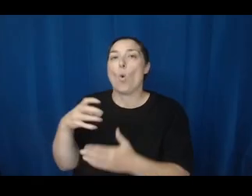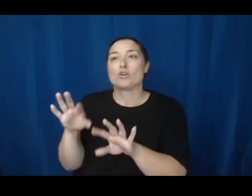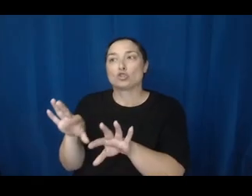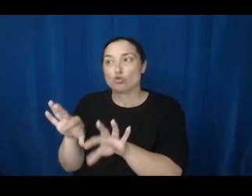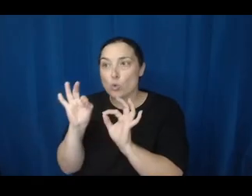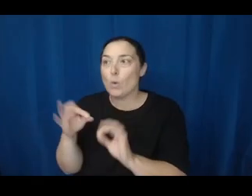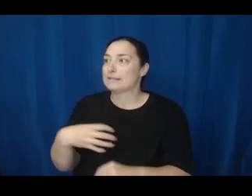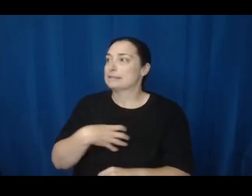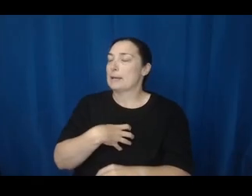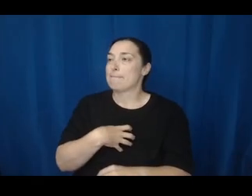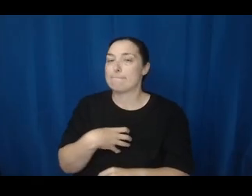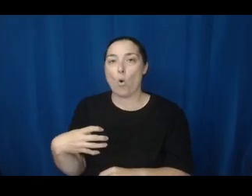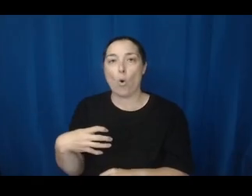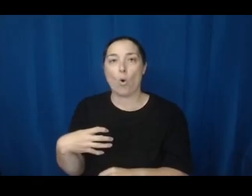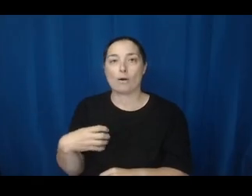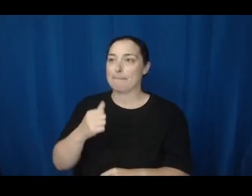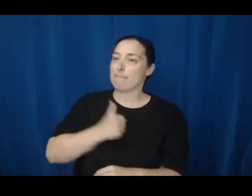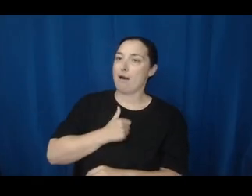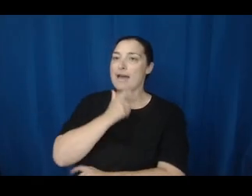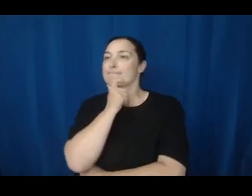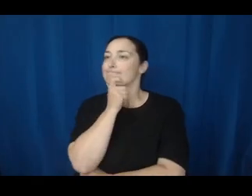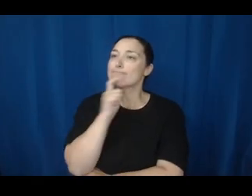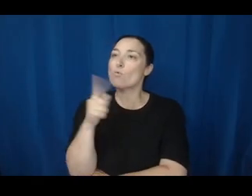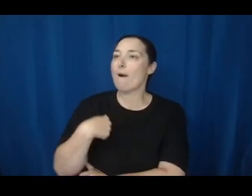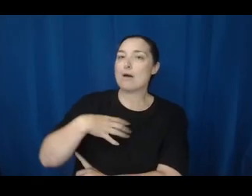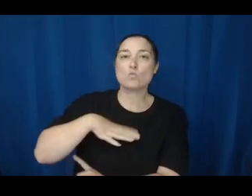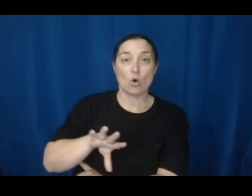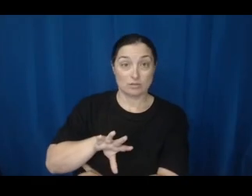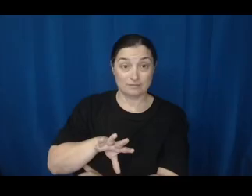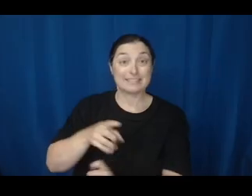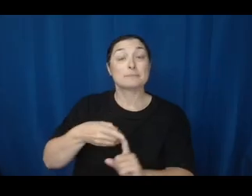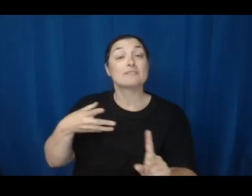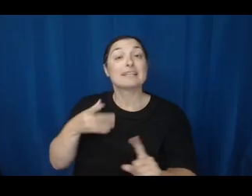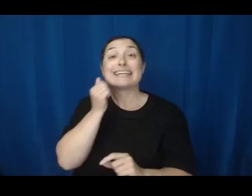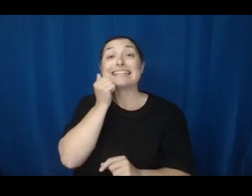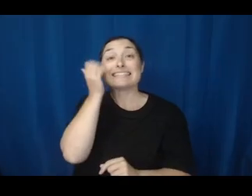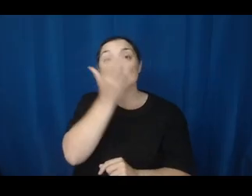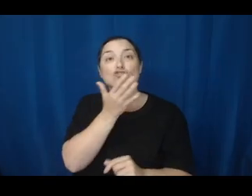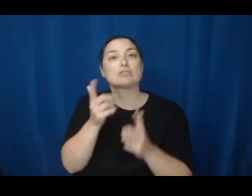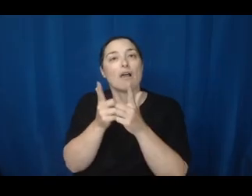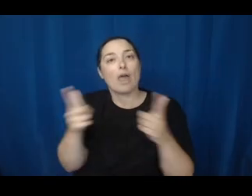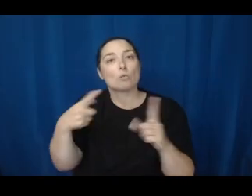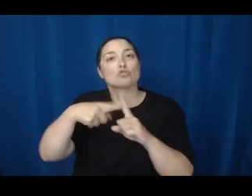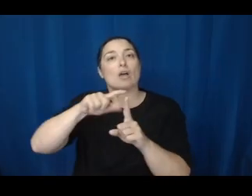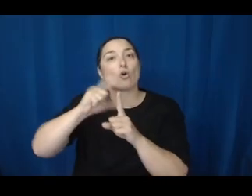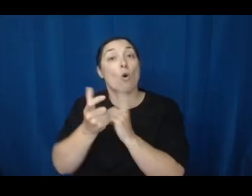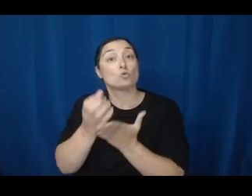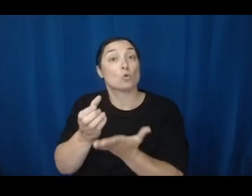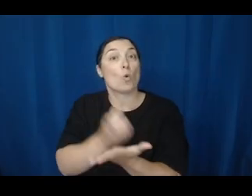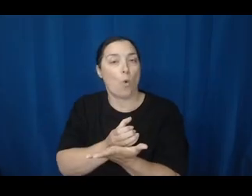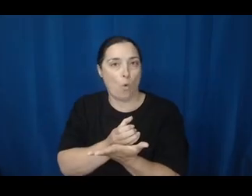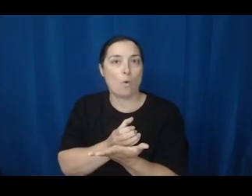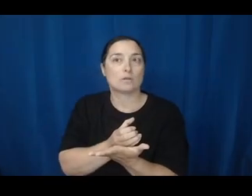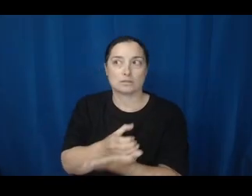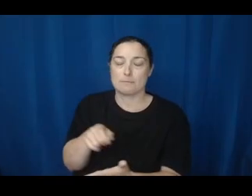look into. And in particular, the Indigenous Culture and Languages course, that's what really got me